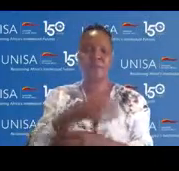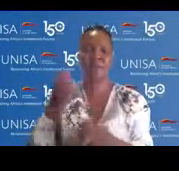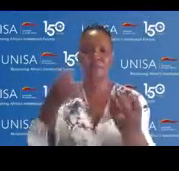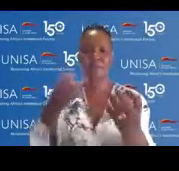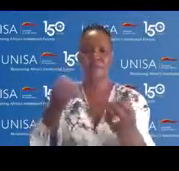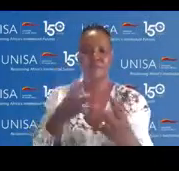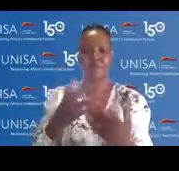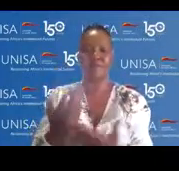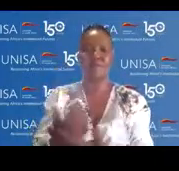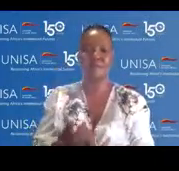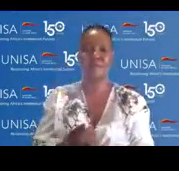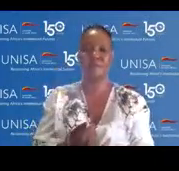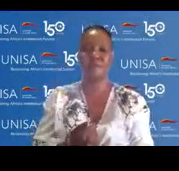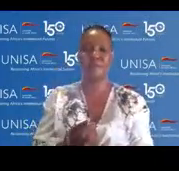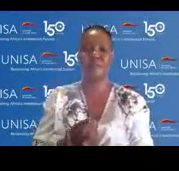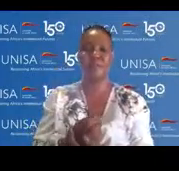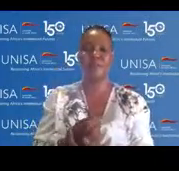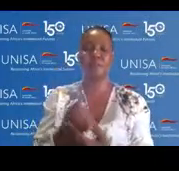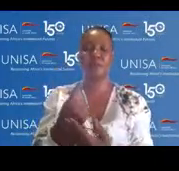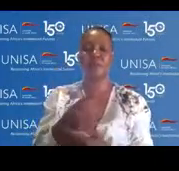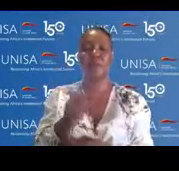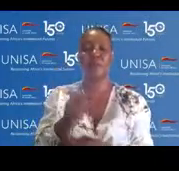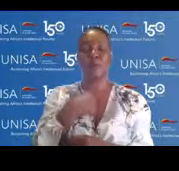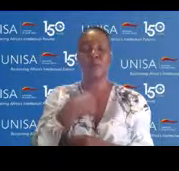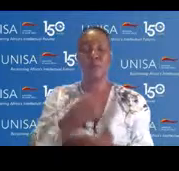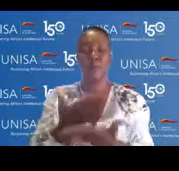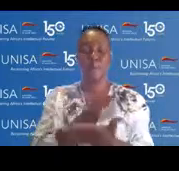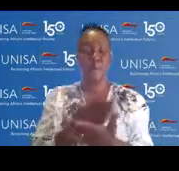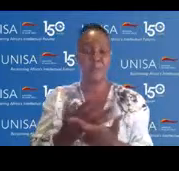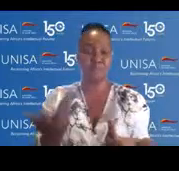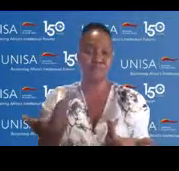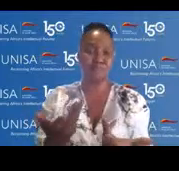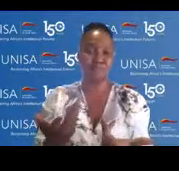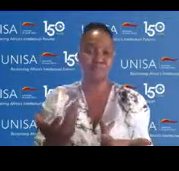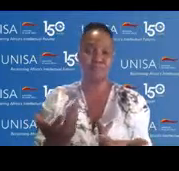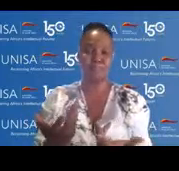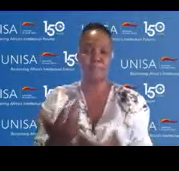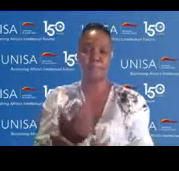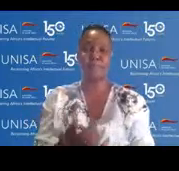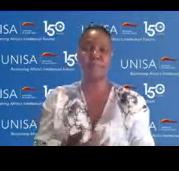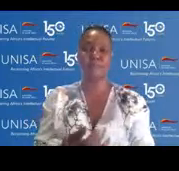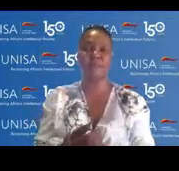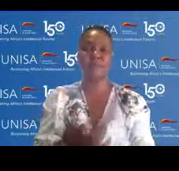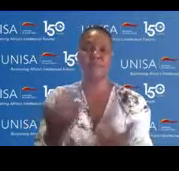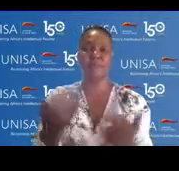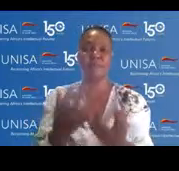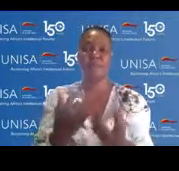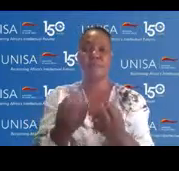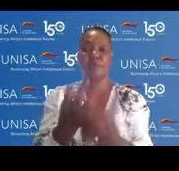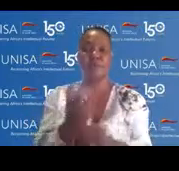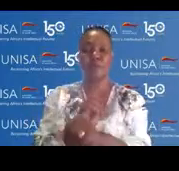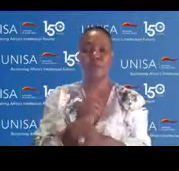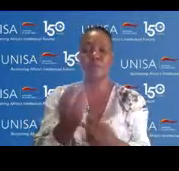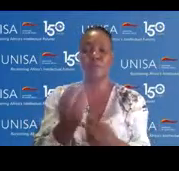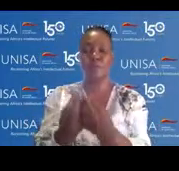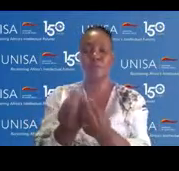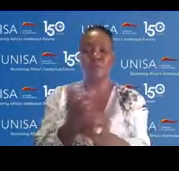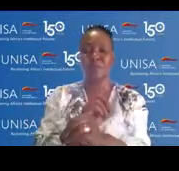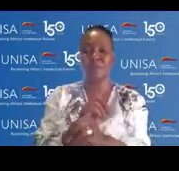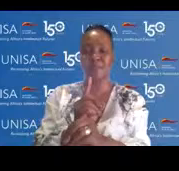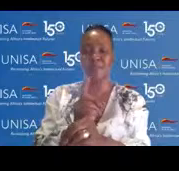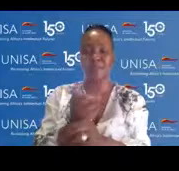Whatever's on that browser, I'll just have to find it again anyway. Okay, so now give it a few seconds, and now you'll notice, there we